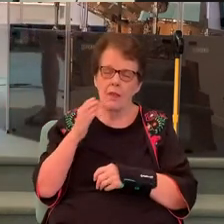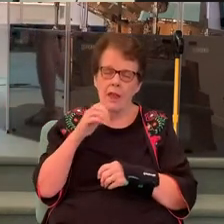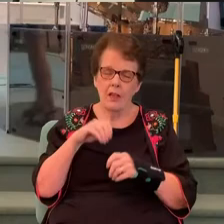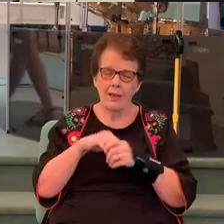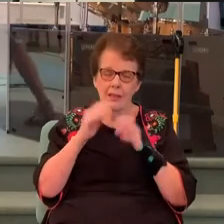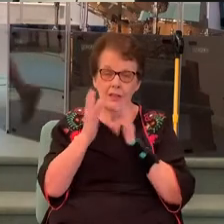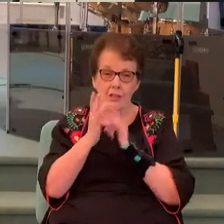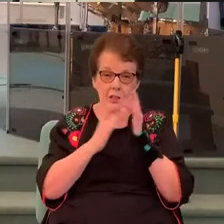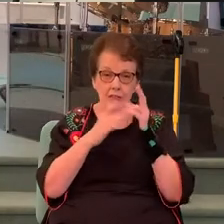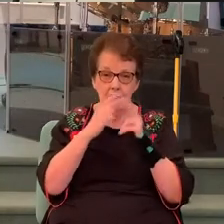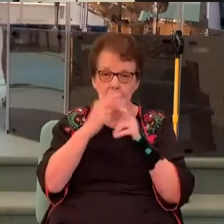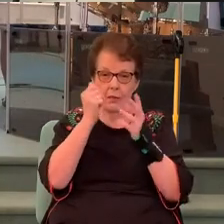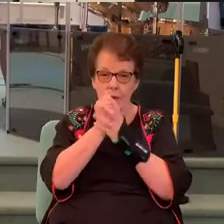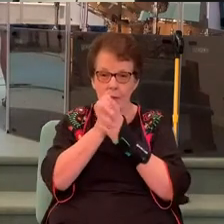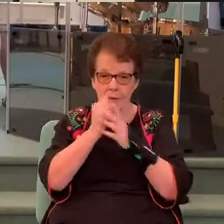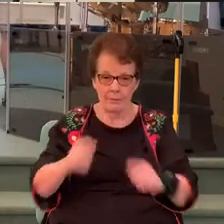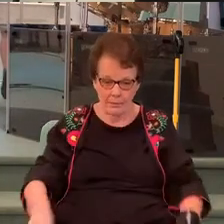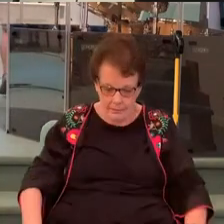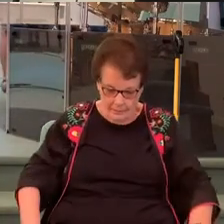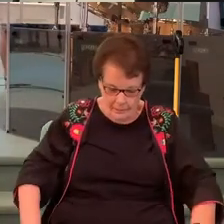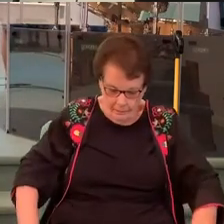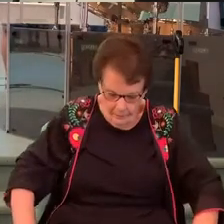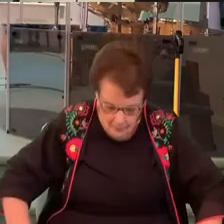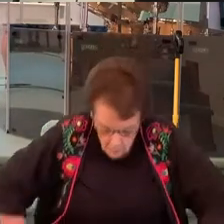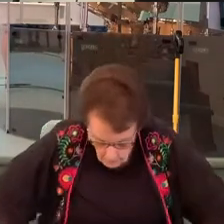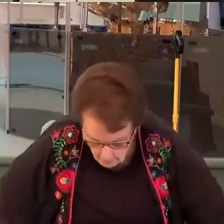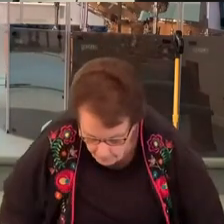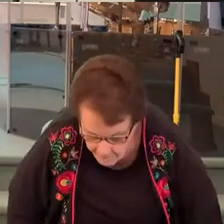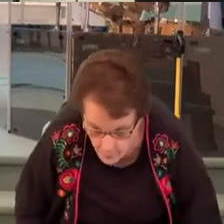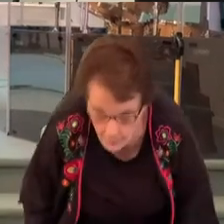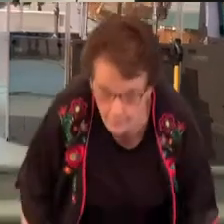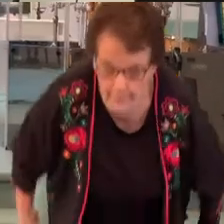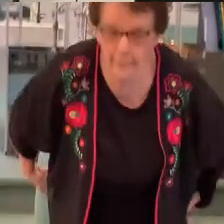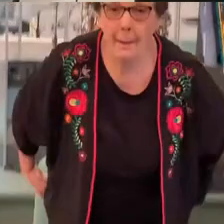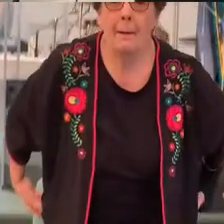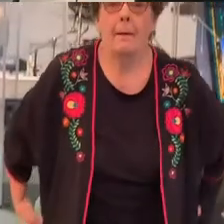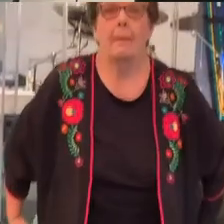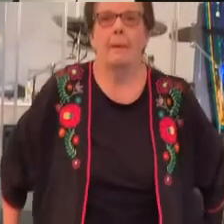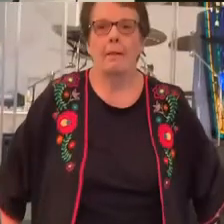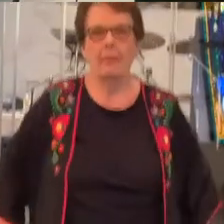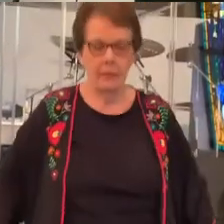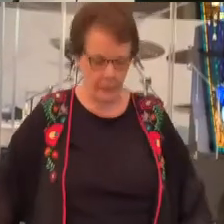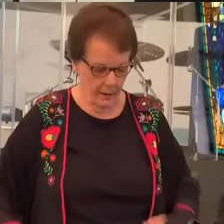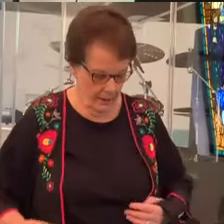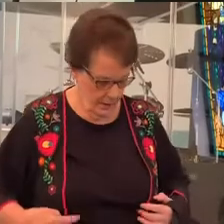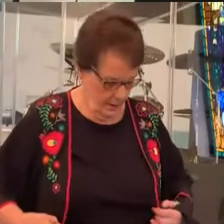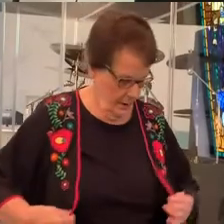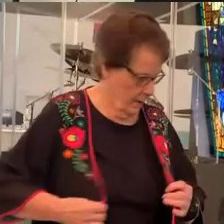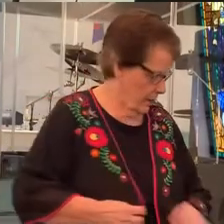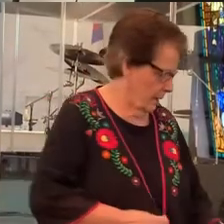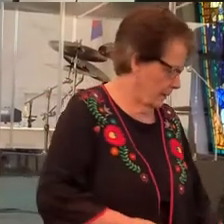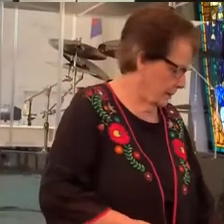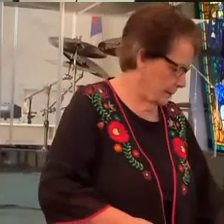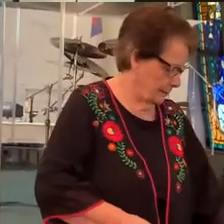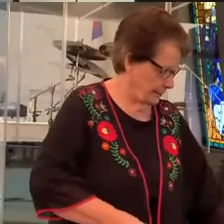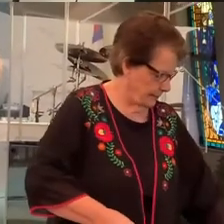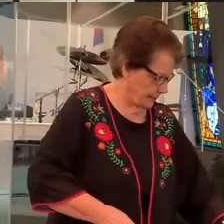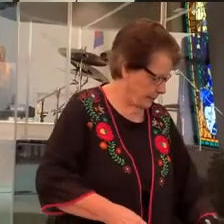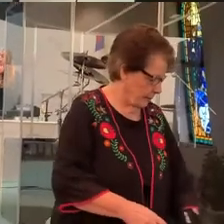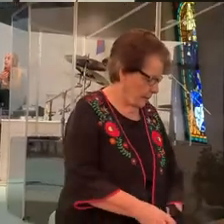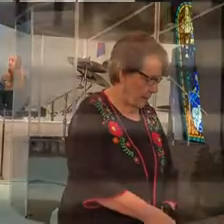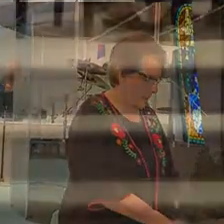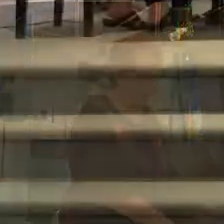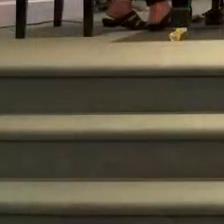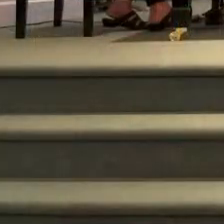Jesus' name. Amen. You stand. If the Lord's leading you to a response of any kind, you be obedient and you follow His leading as we sing.